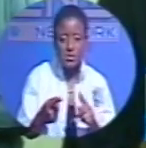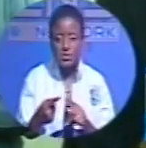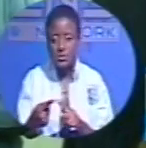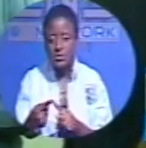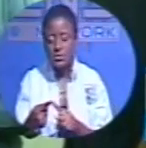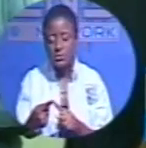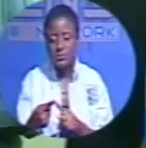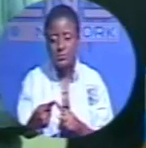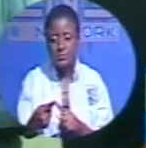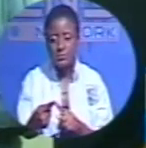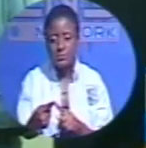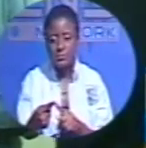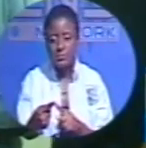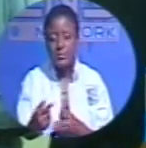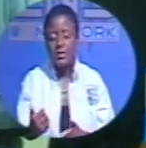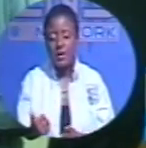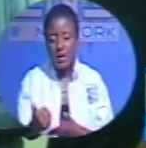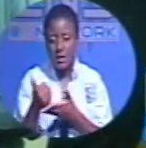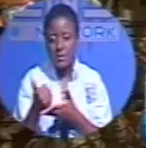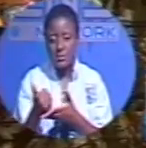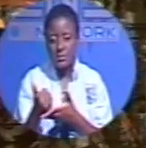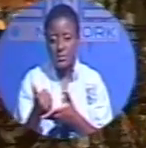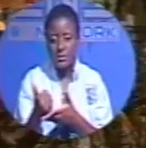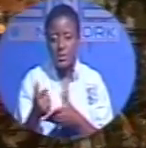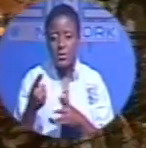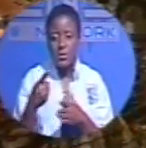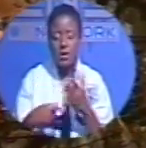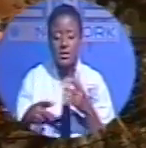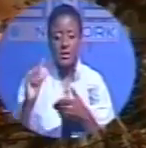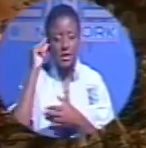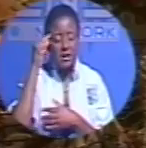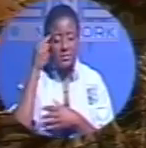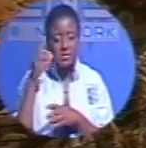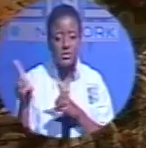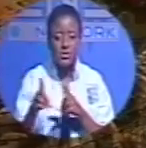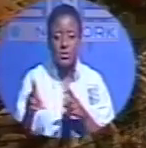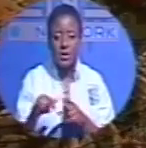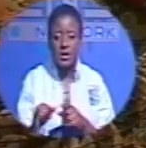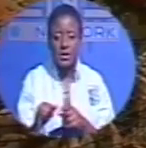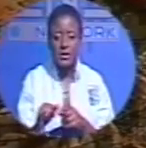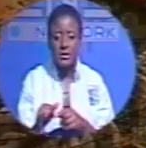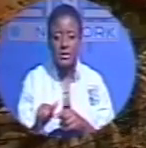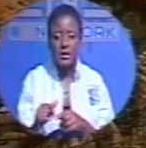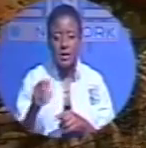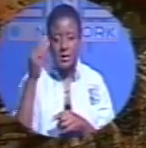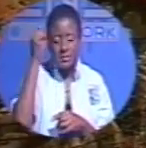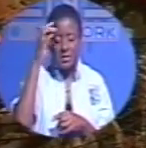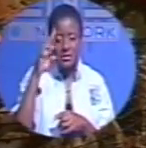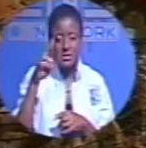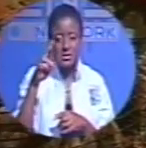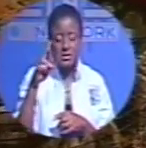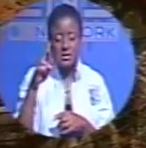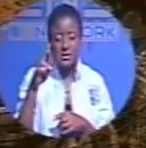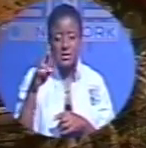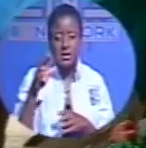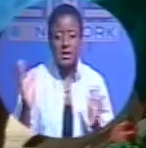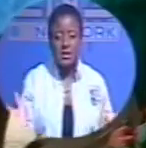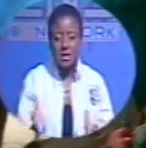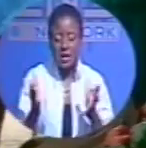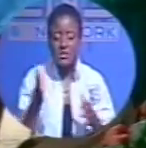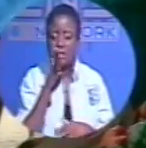supplement what the government is able to do. The agriculture minister is encouraging farmers to grow their entrepreneurial